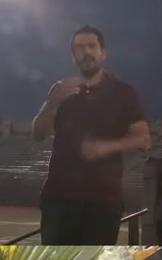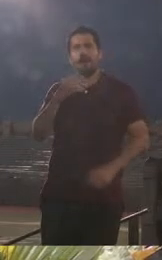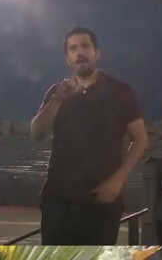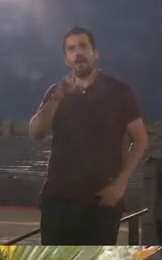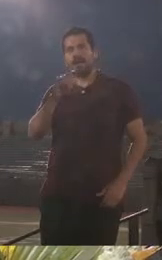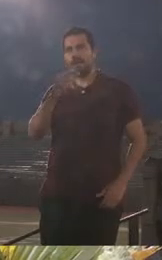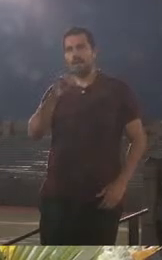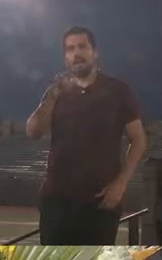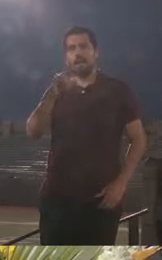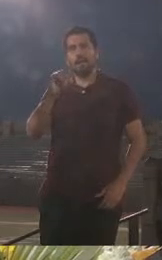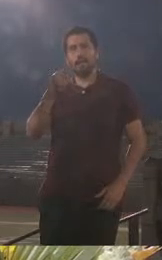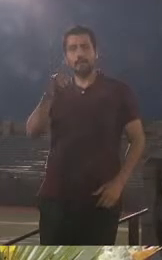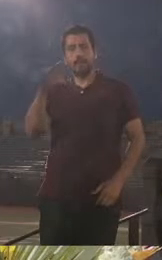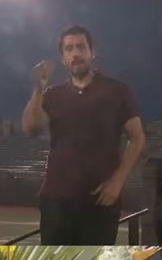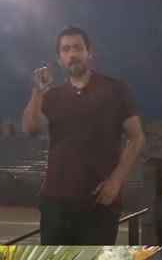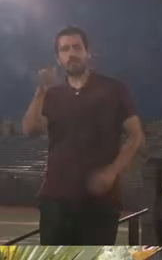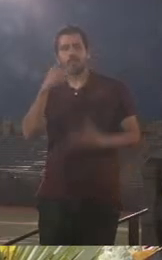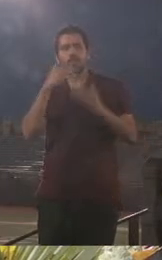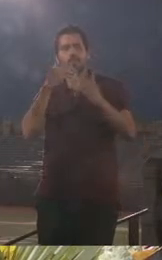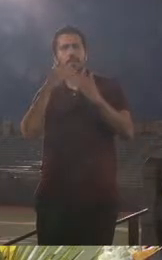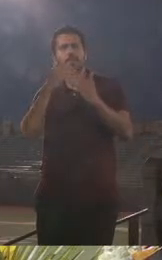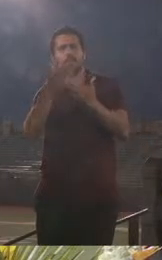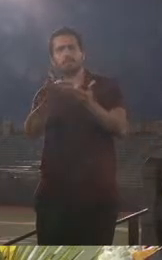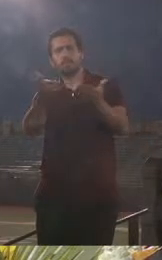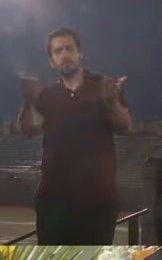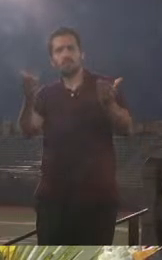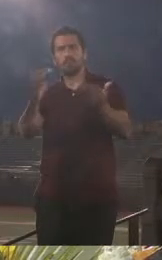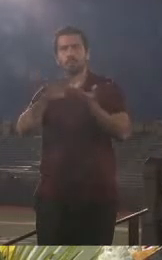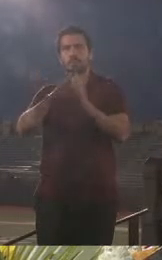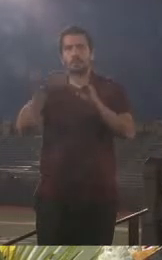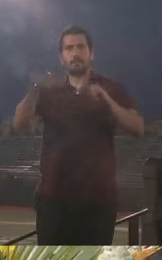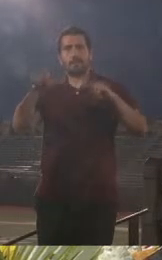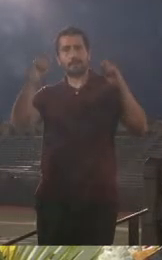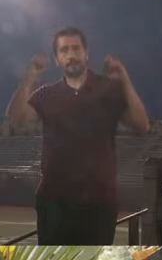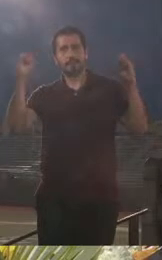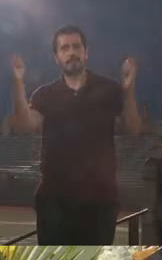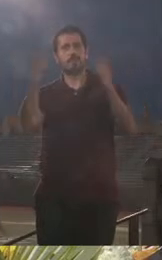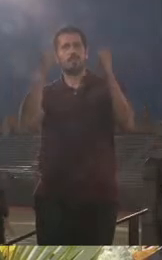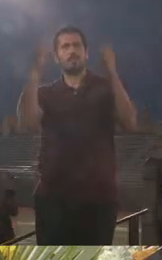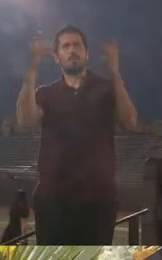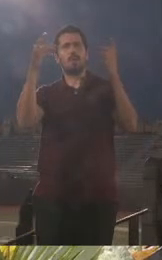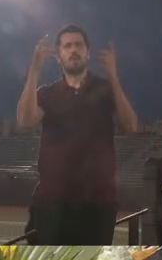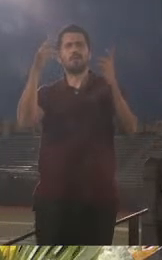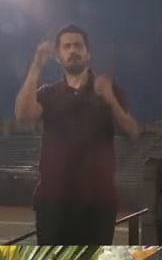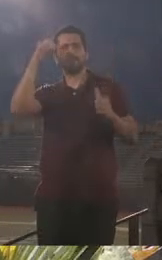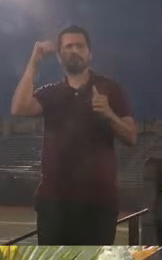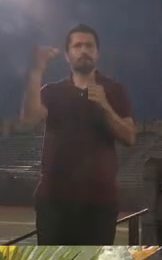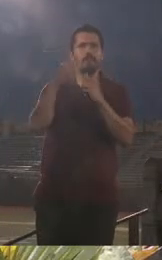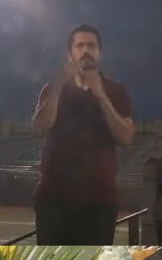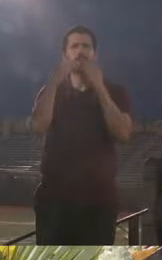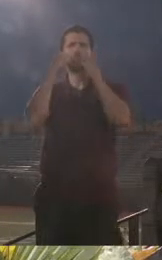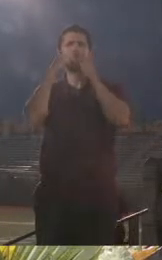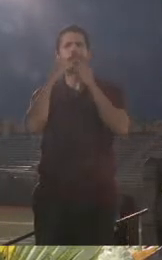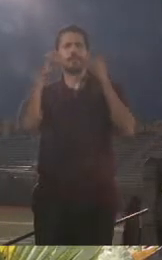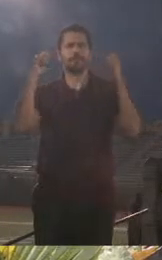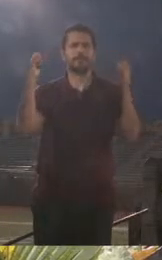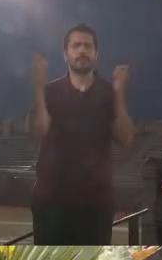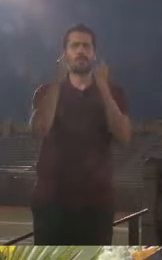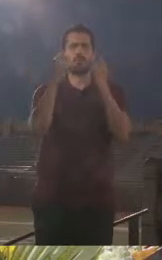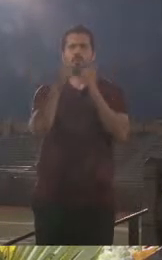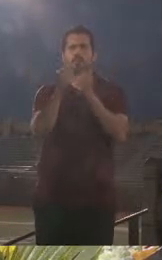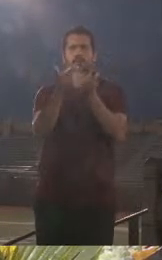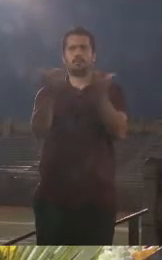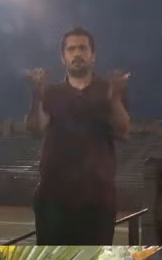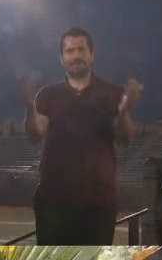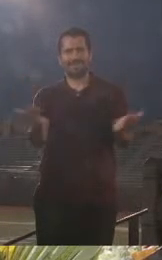you for helping to make this year's graduation ceremony a memorable celebration with your presence,